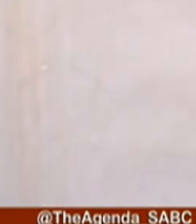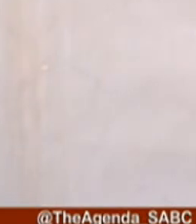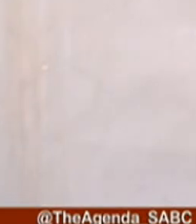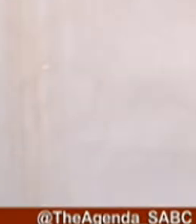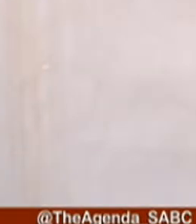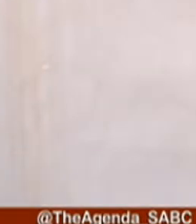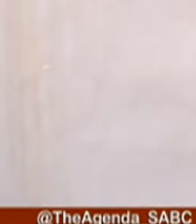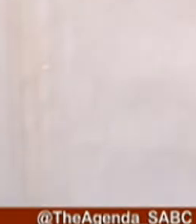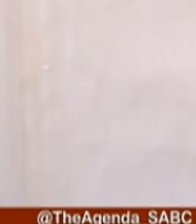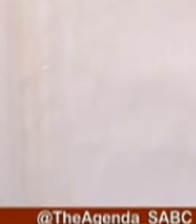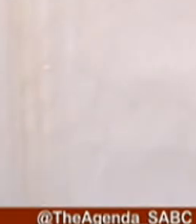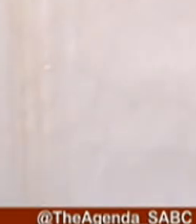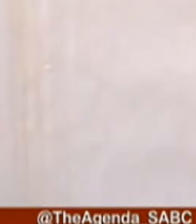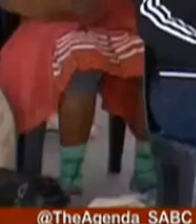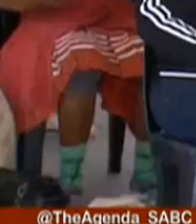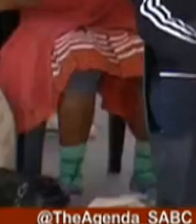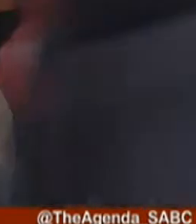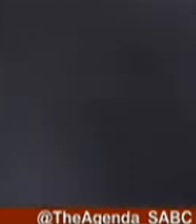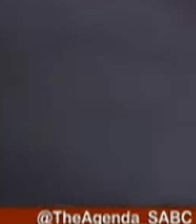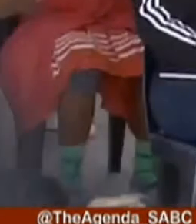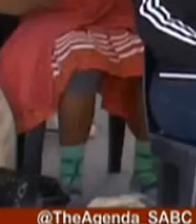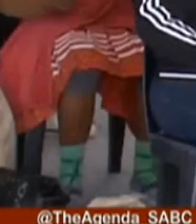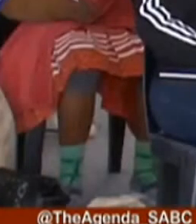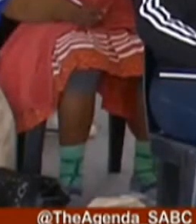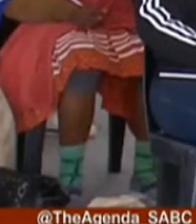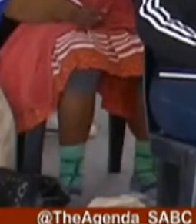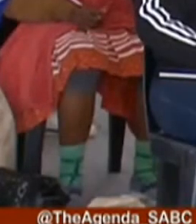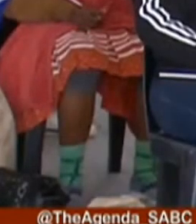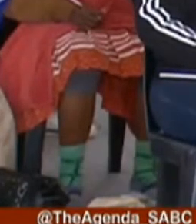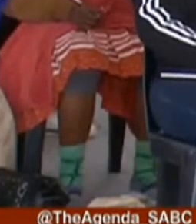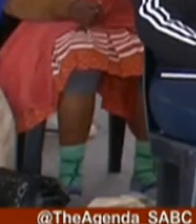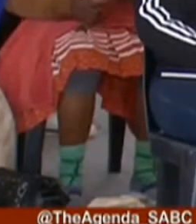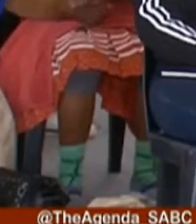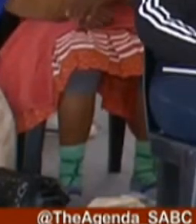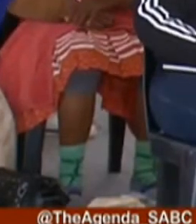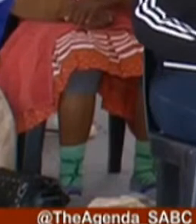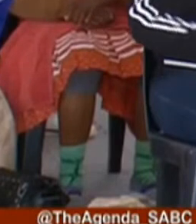ke ba fe nakonyana minister nakonyana